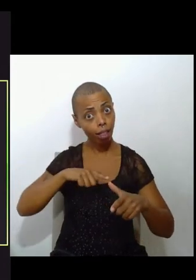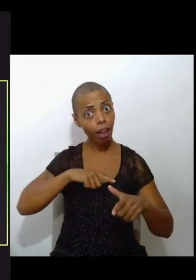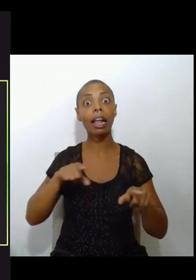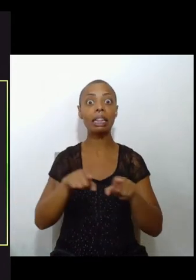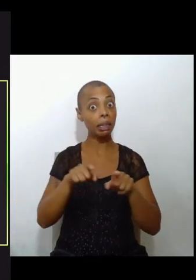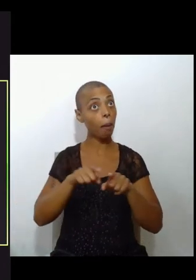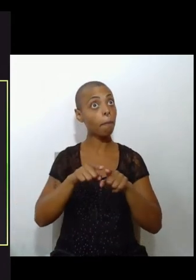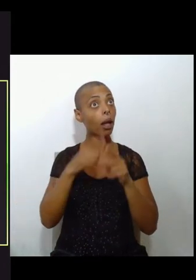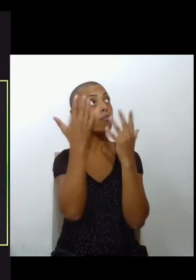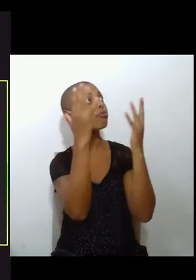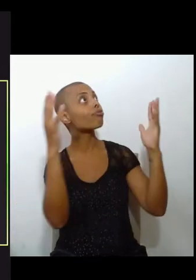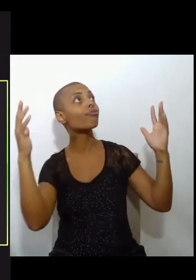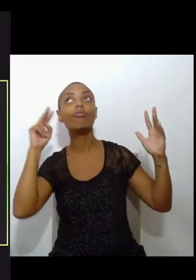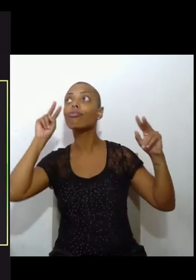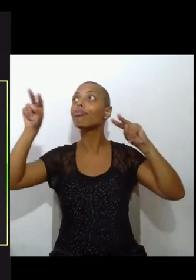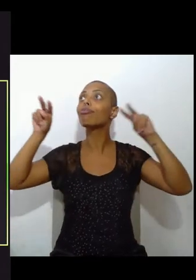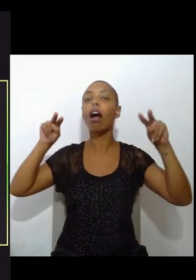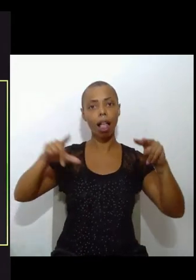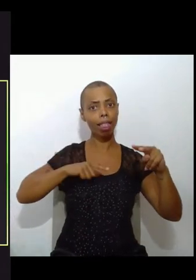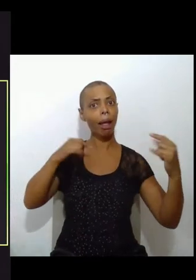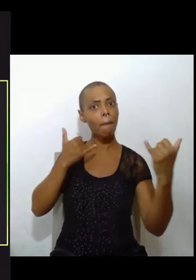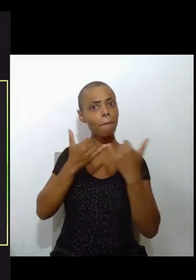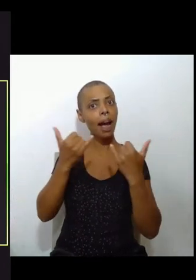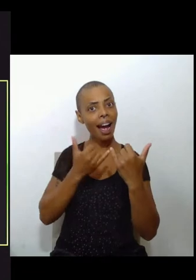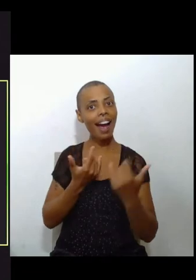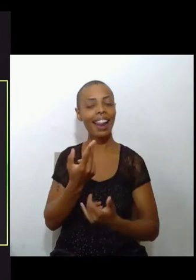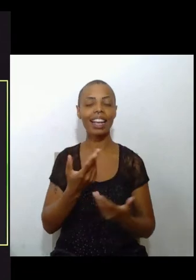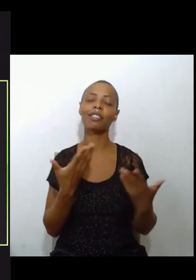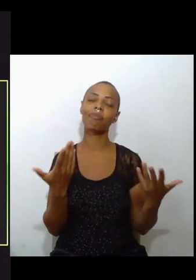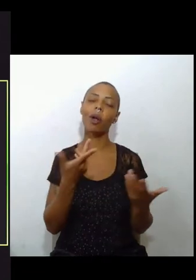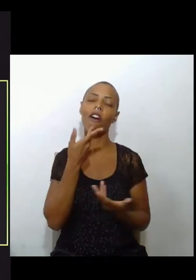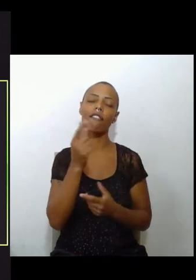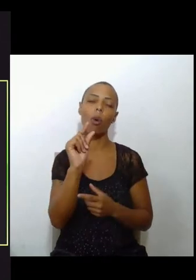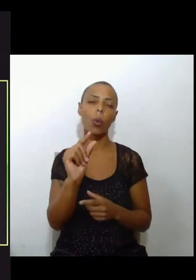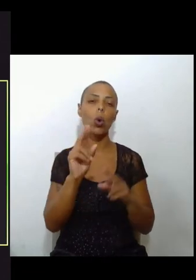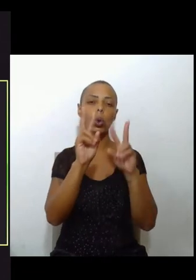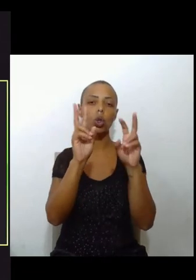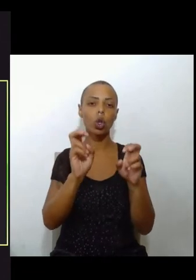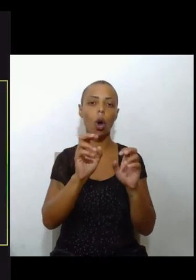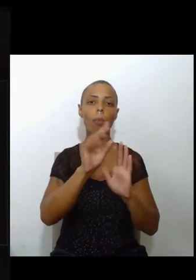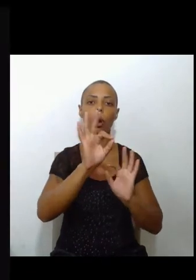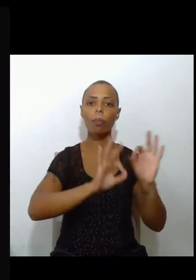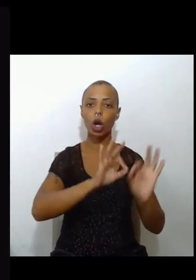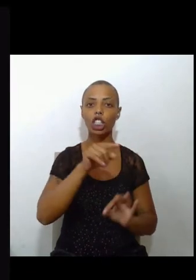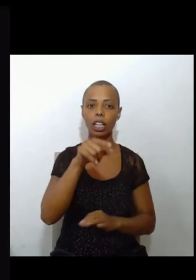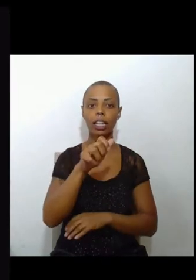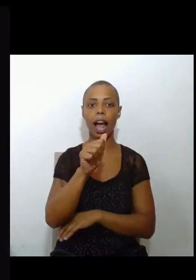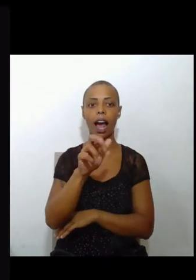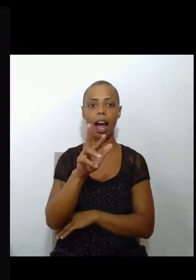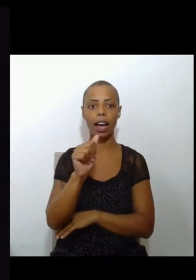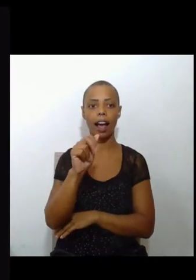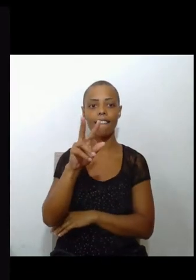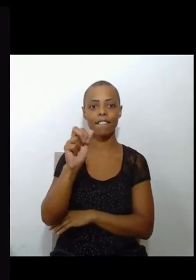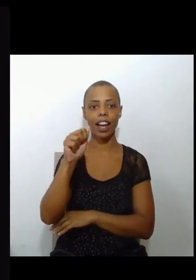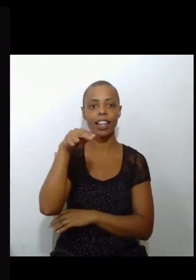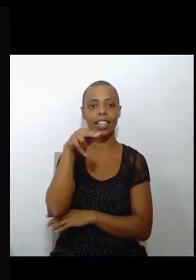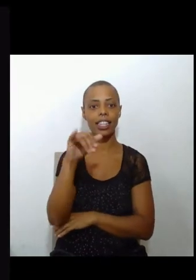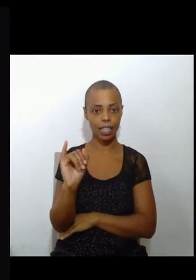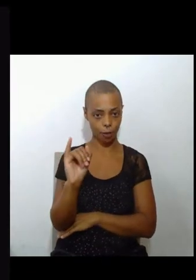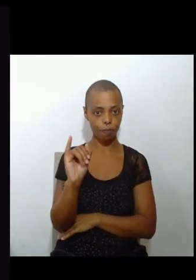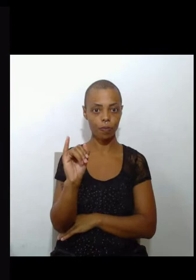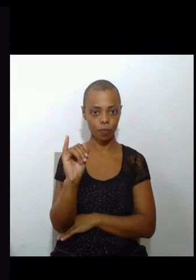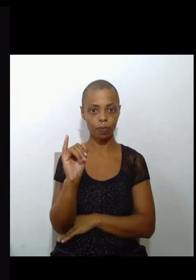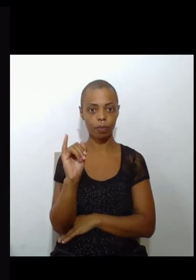uh about uh the project the aravania project is transgender and CIS women